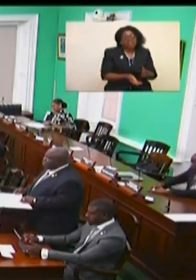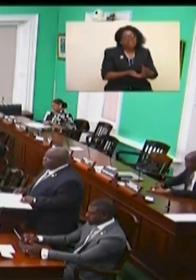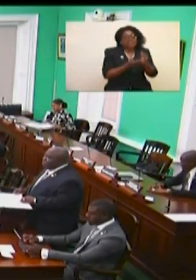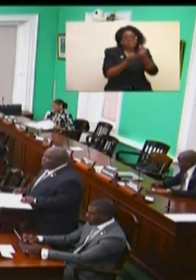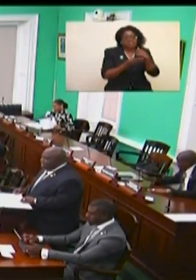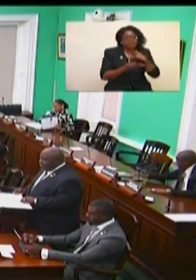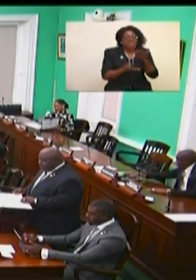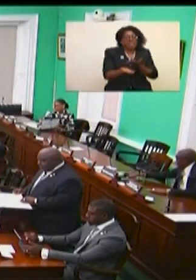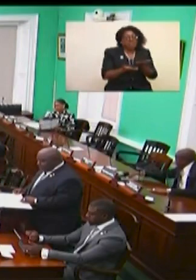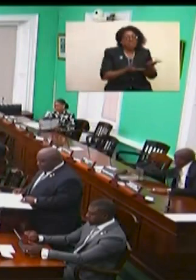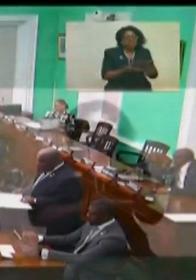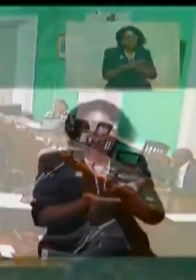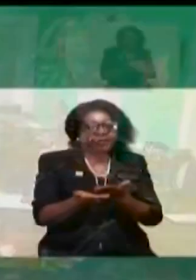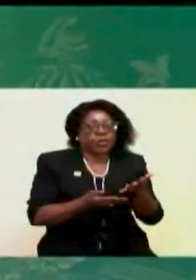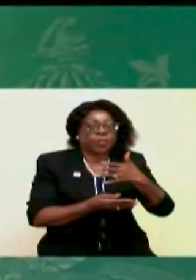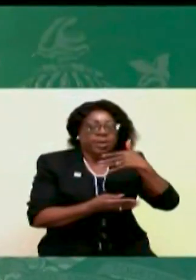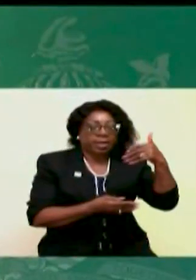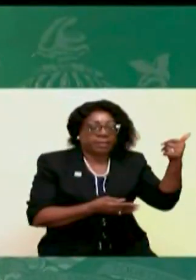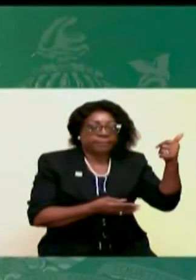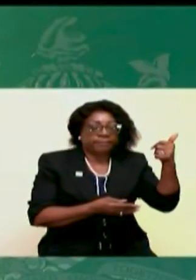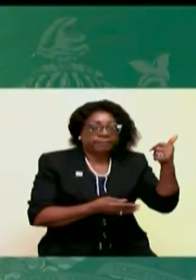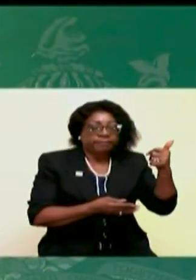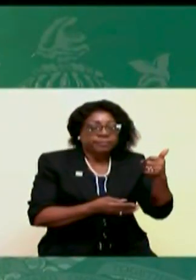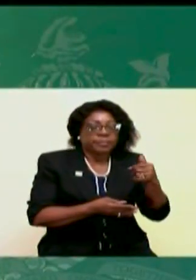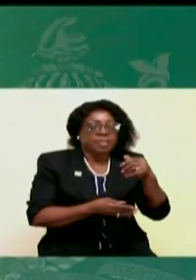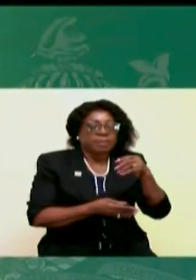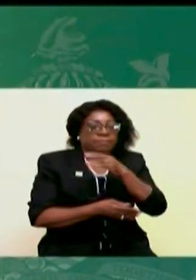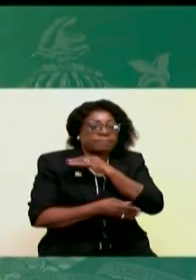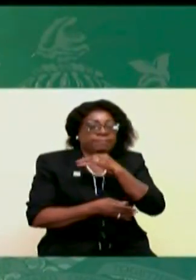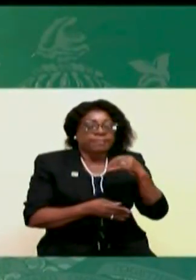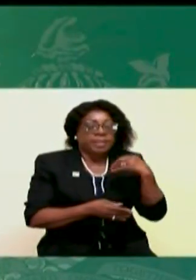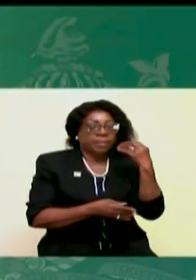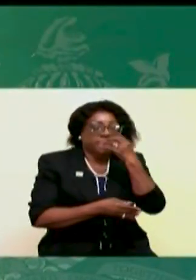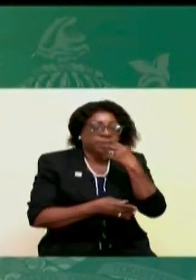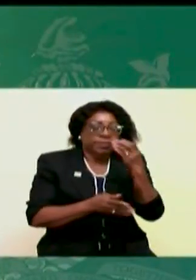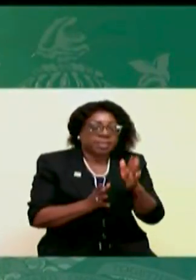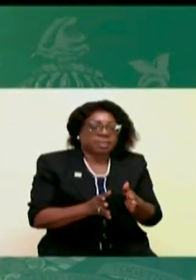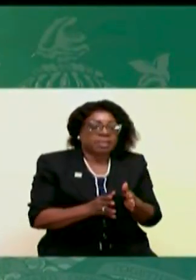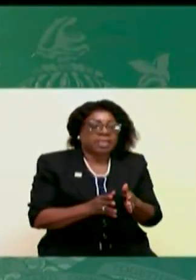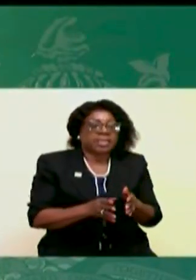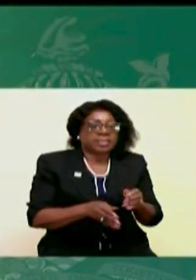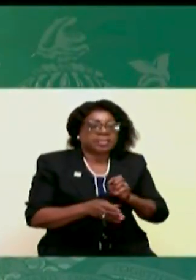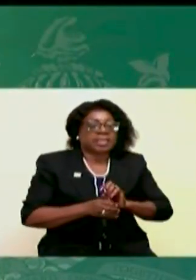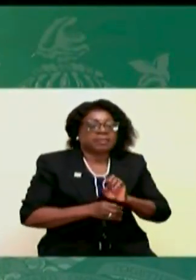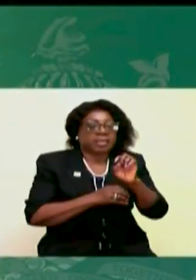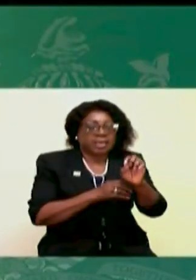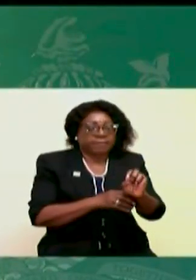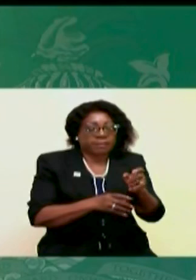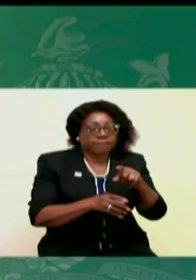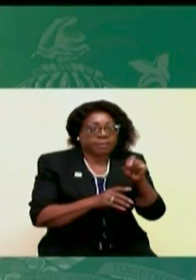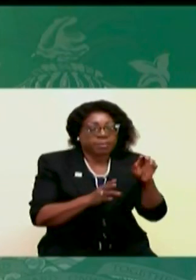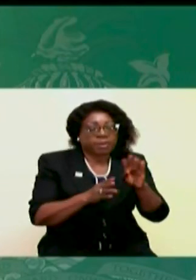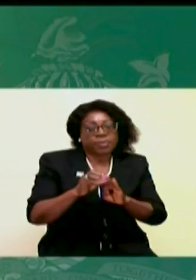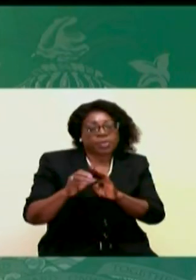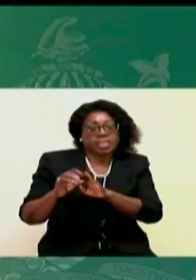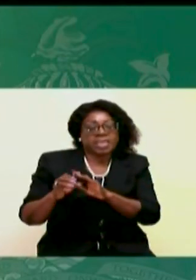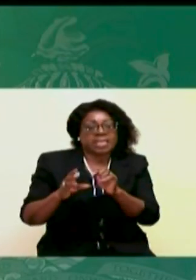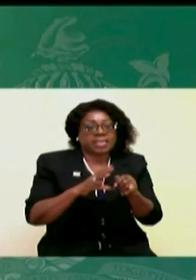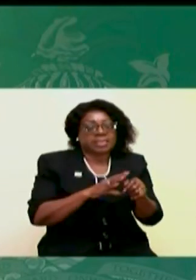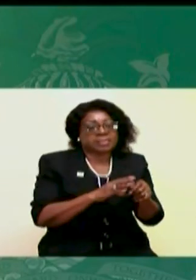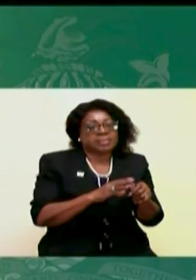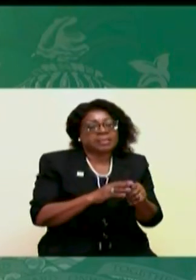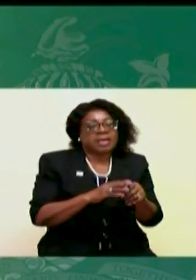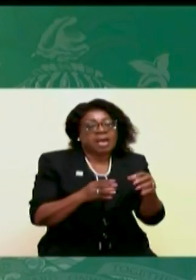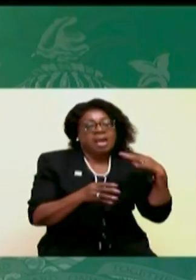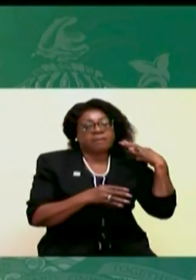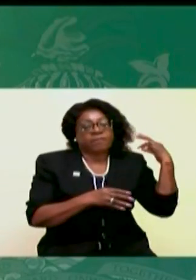in serving you better. Madam Speaker, it is a collaborative effort from community leaders and